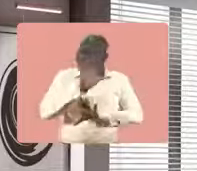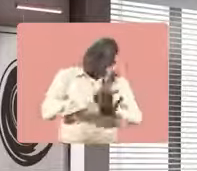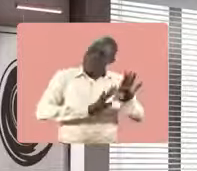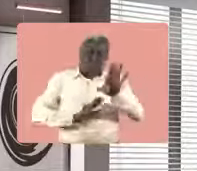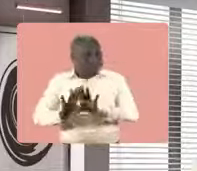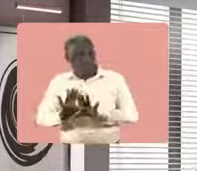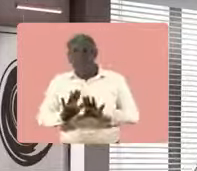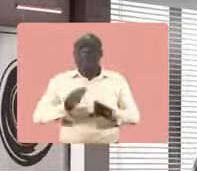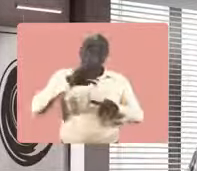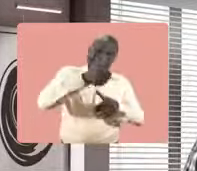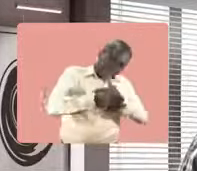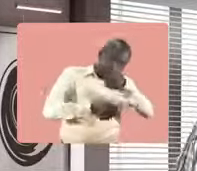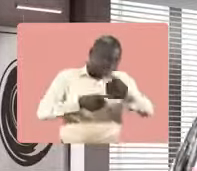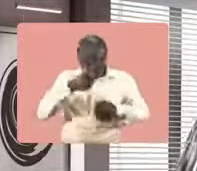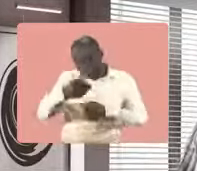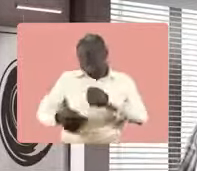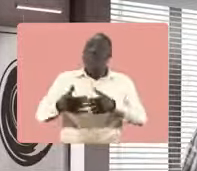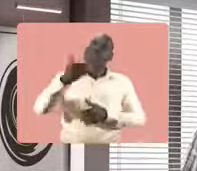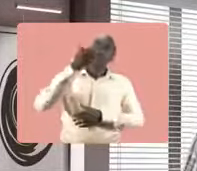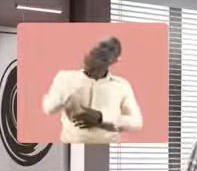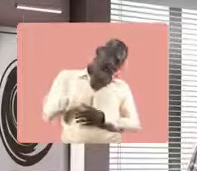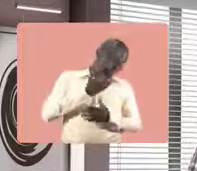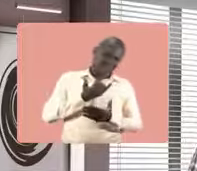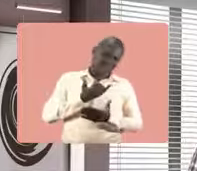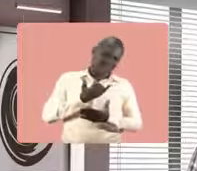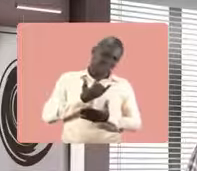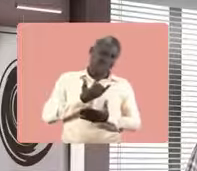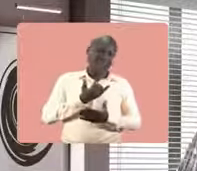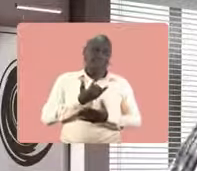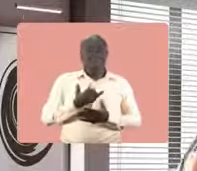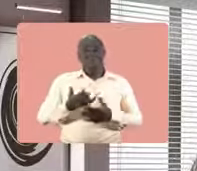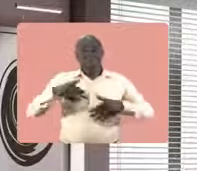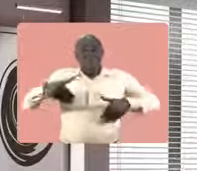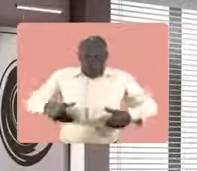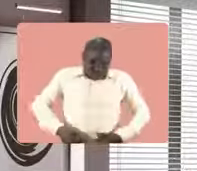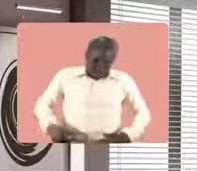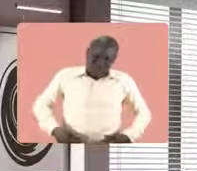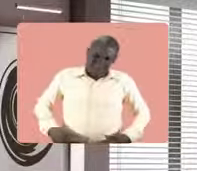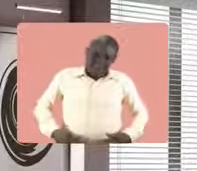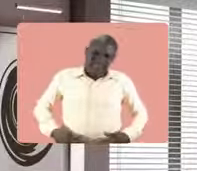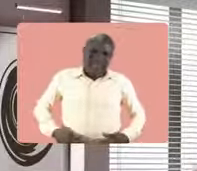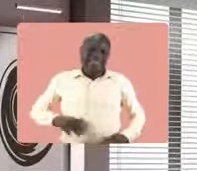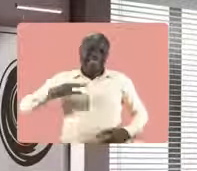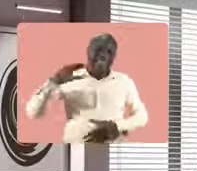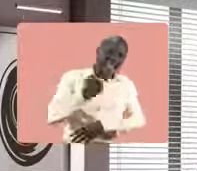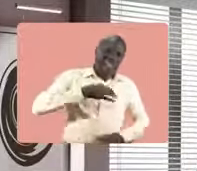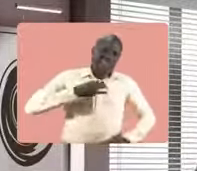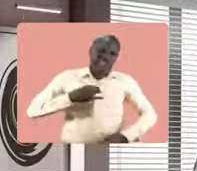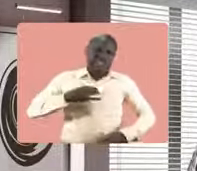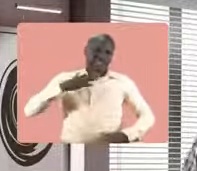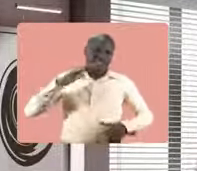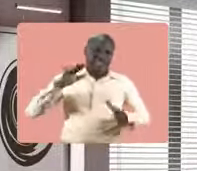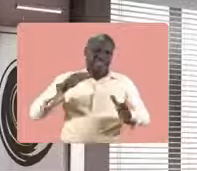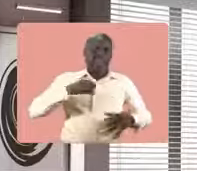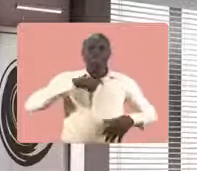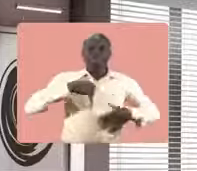tell Omo any idea? Who can hold crowd, won't you say? A maba one de Mirantie, who are quite the t-shirt,